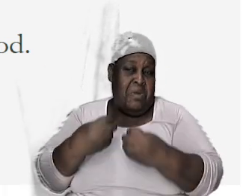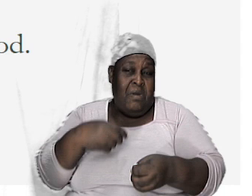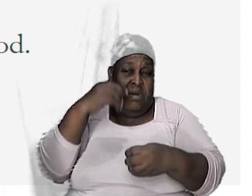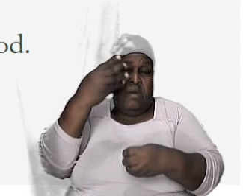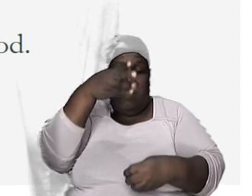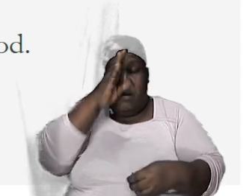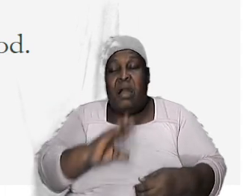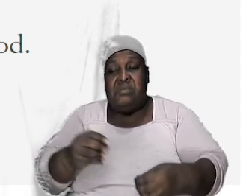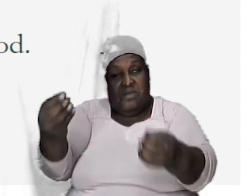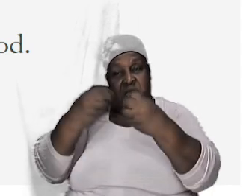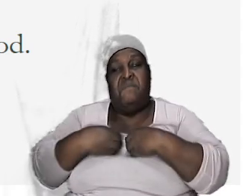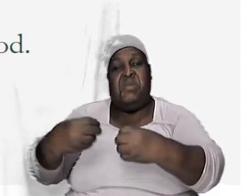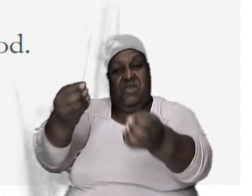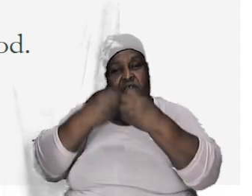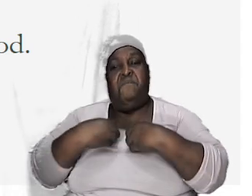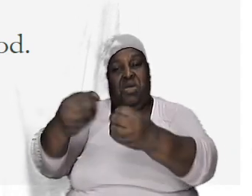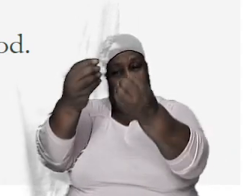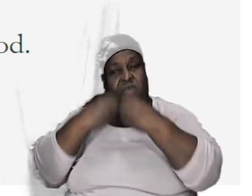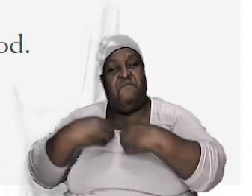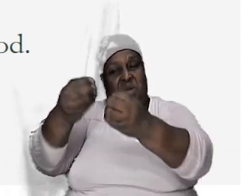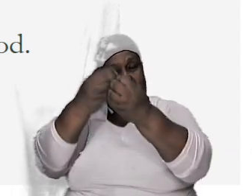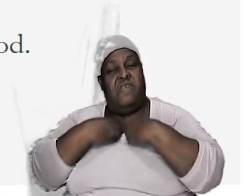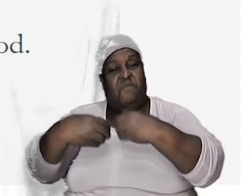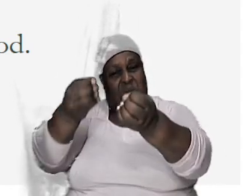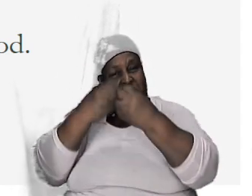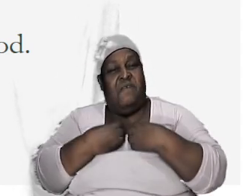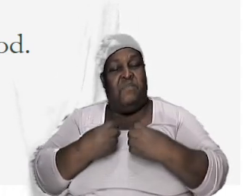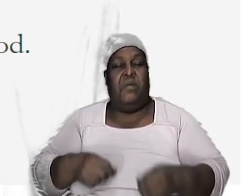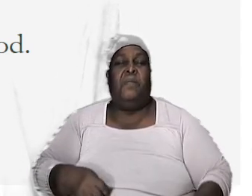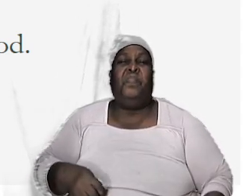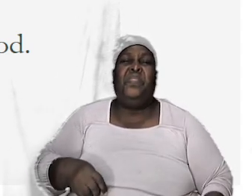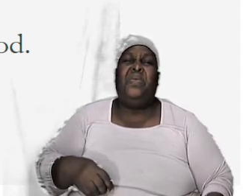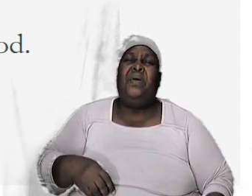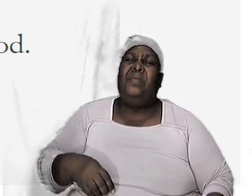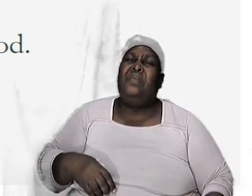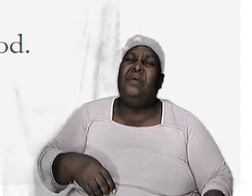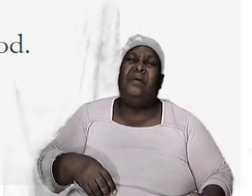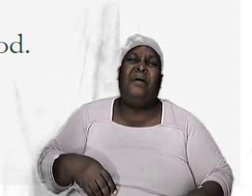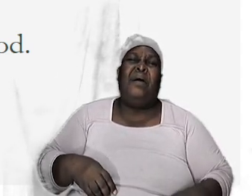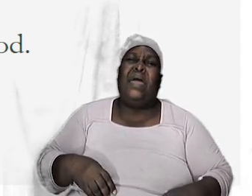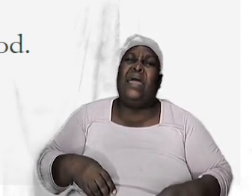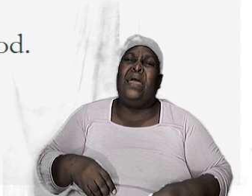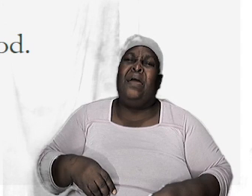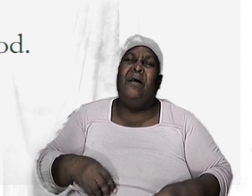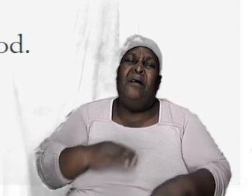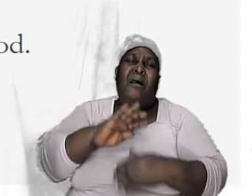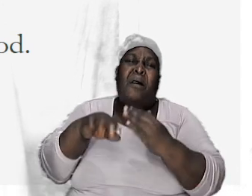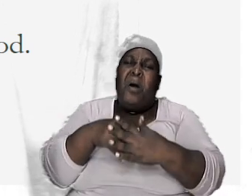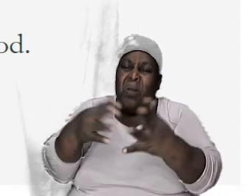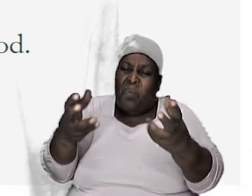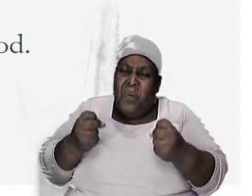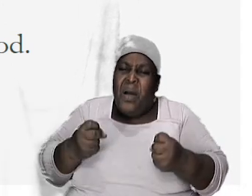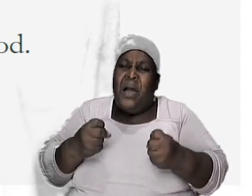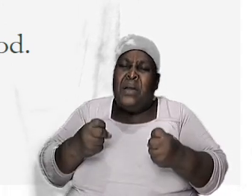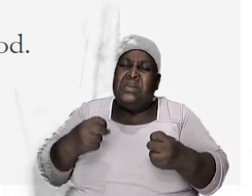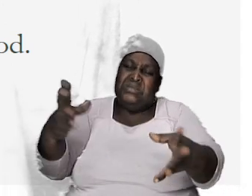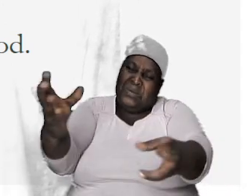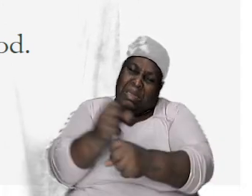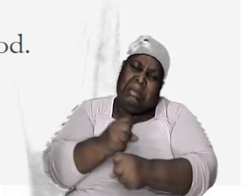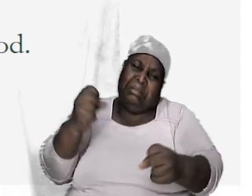out of court, people. They're in it for the hand of God. All they want is to get things, to get